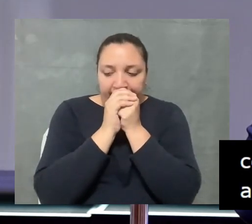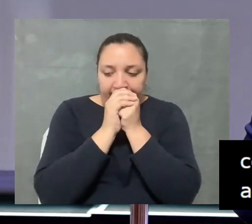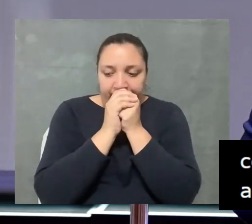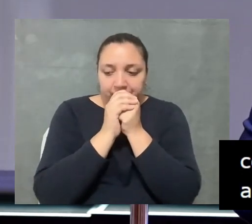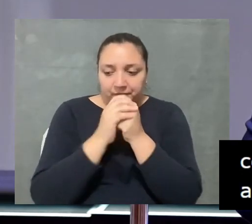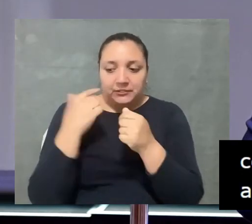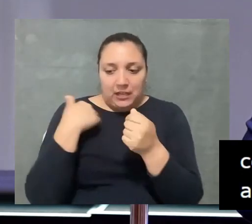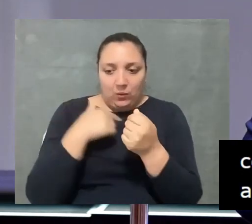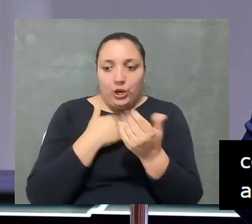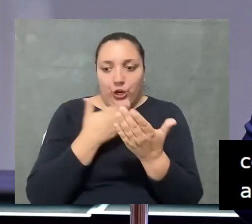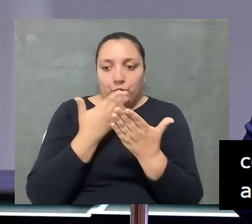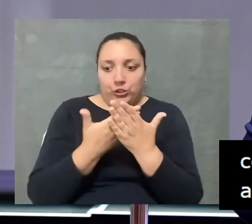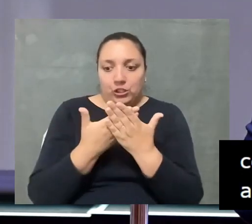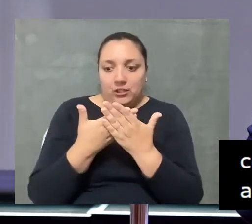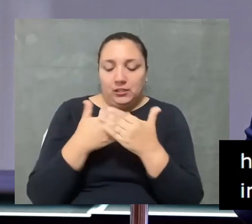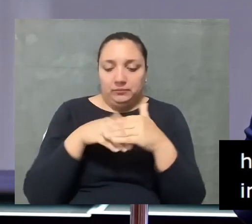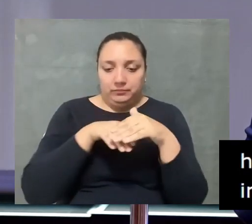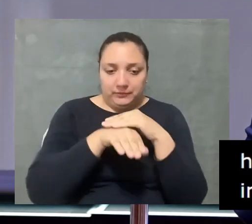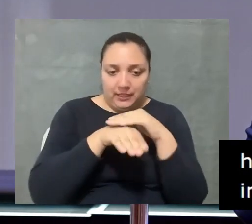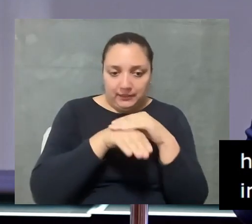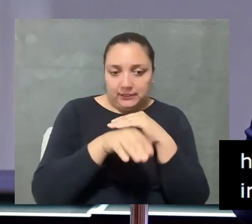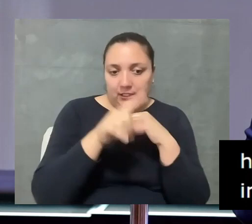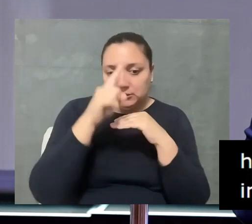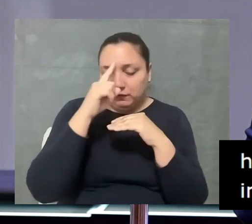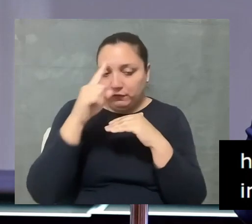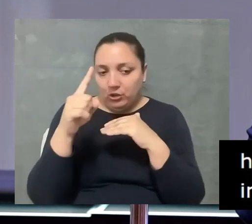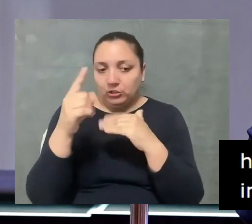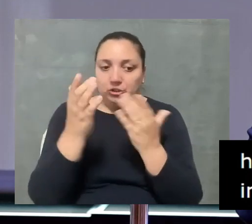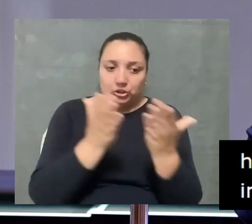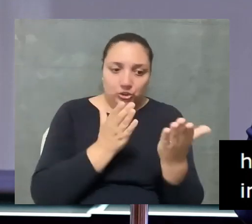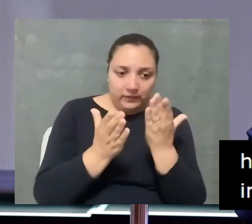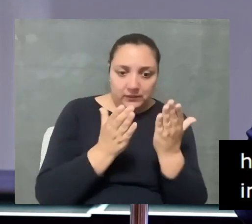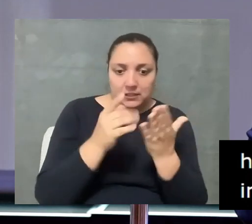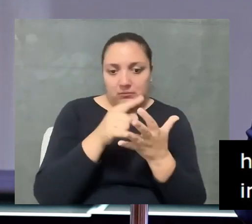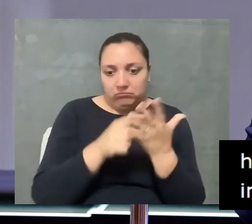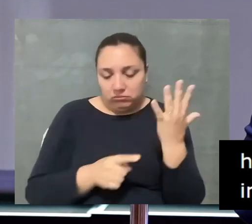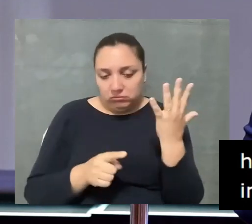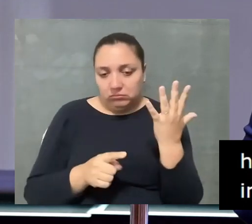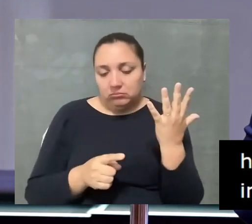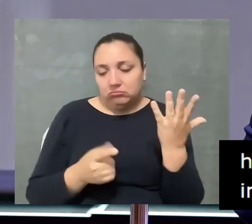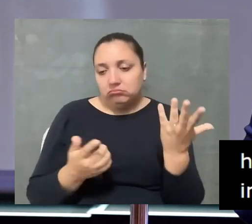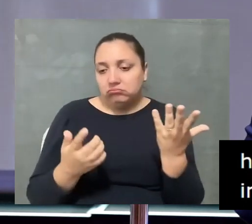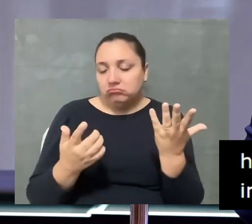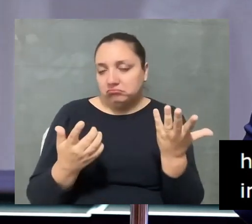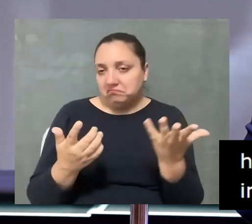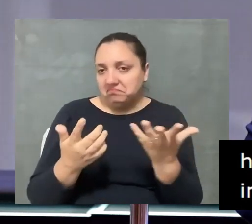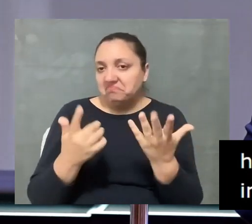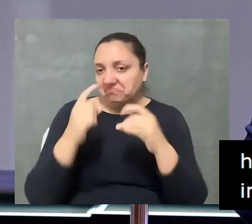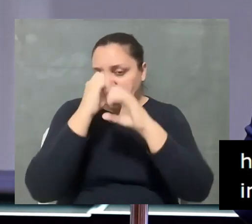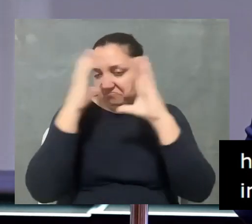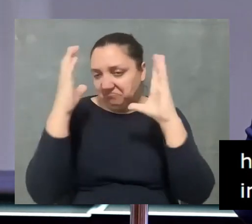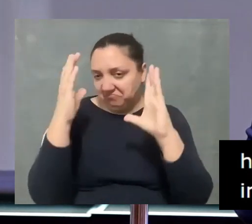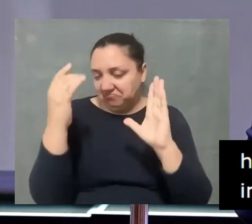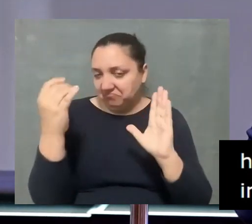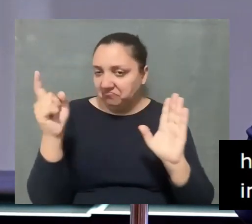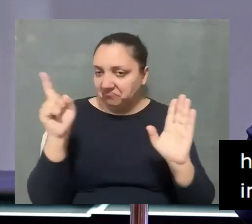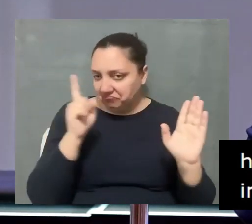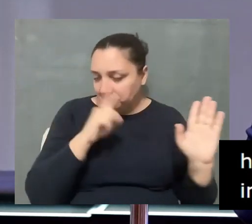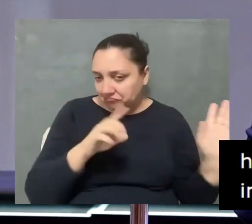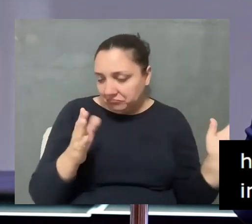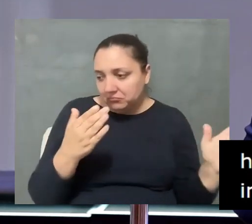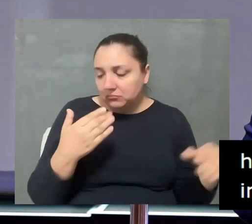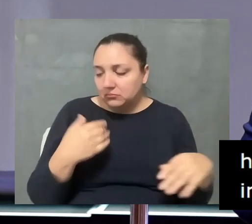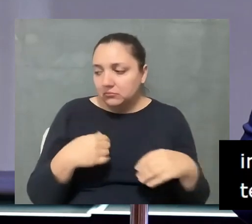things, is just think about a young mother who wants to apply for a job.